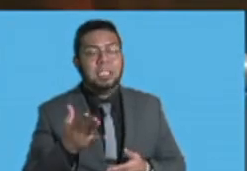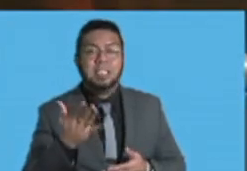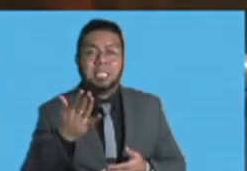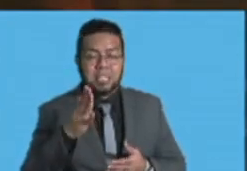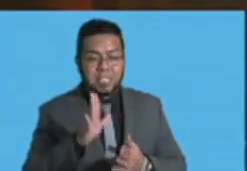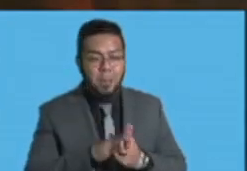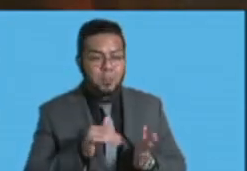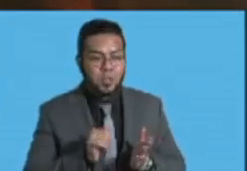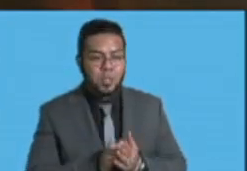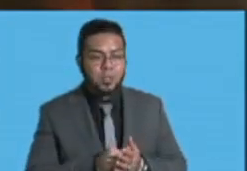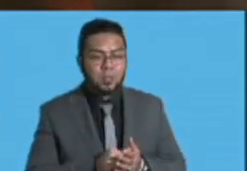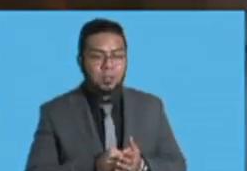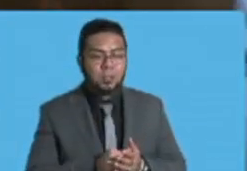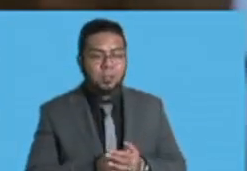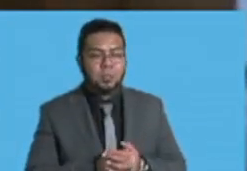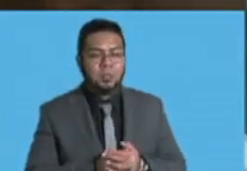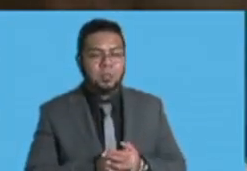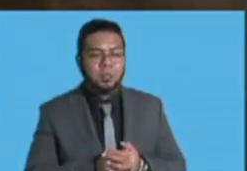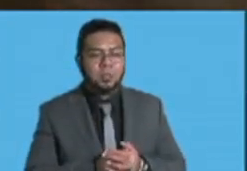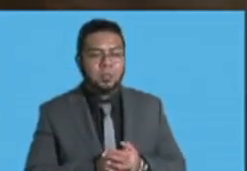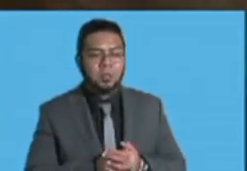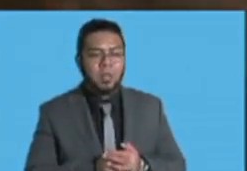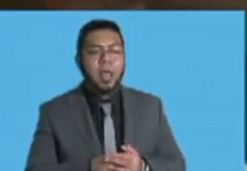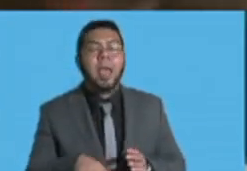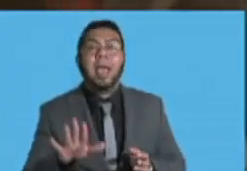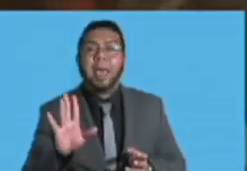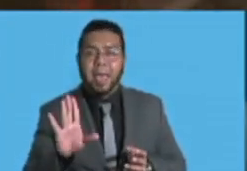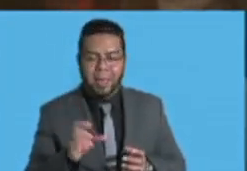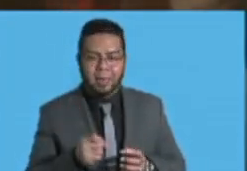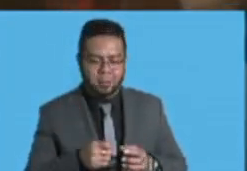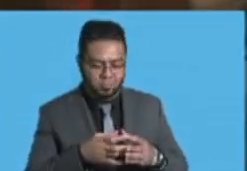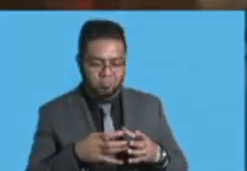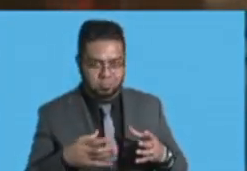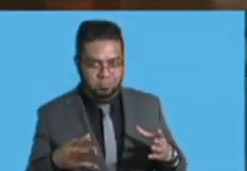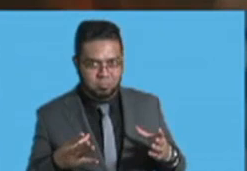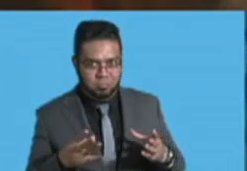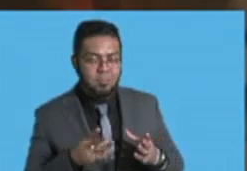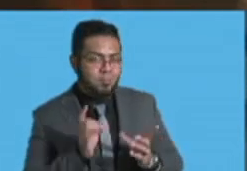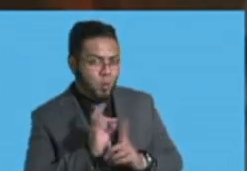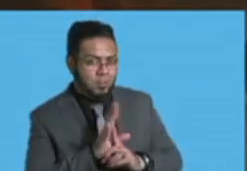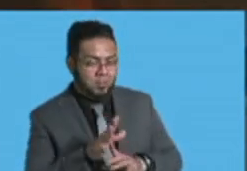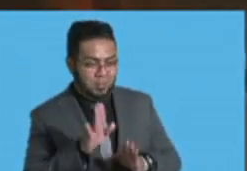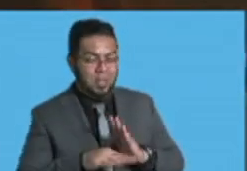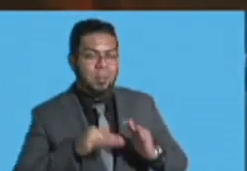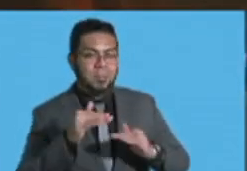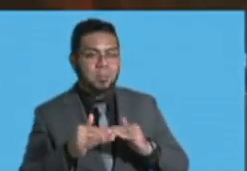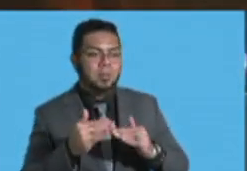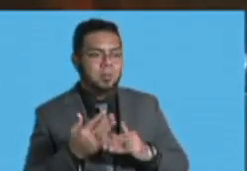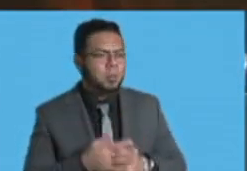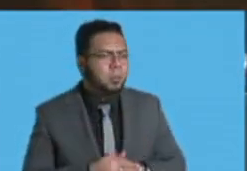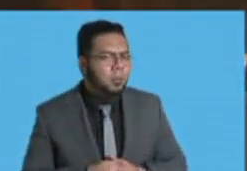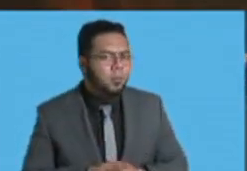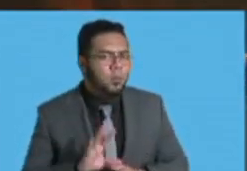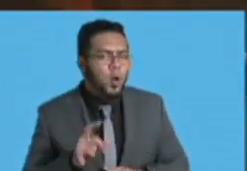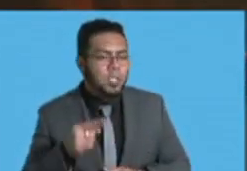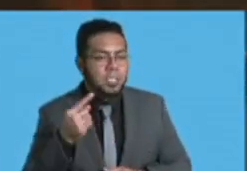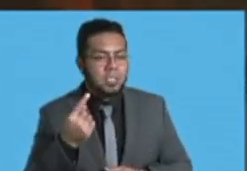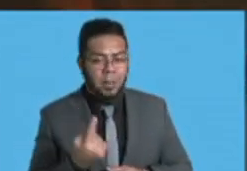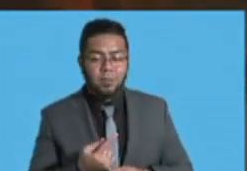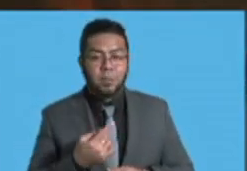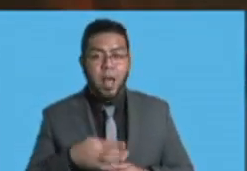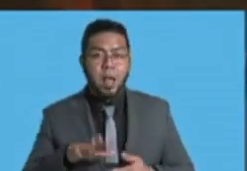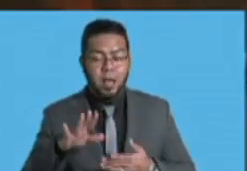carefully considered and calibrated, essential step in attaining self-sufficiency in dairy products